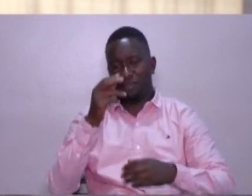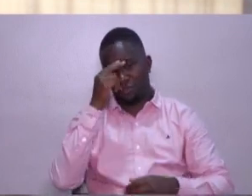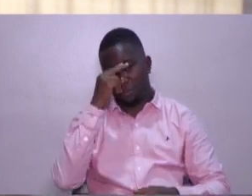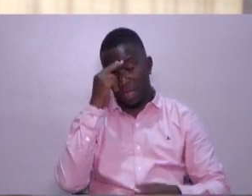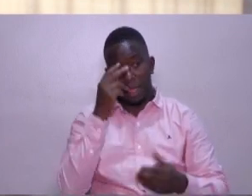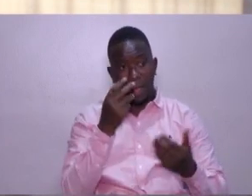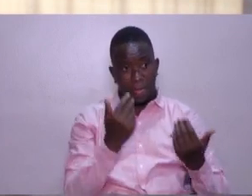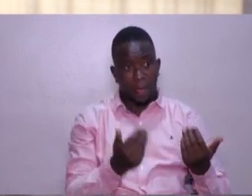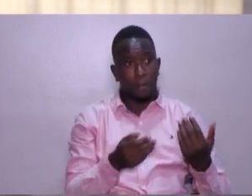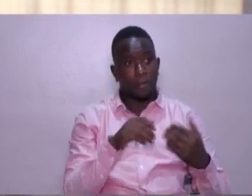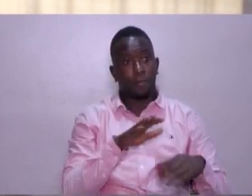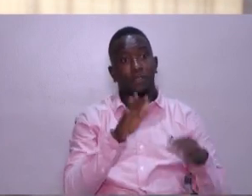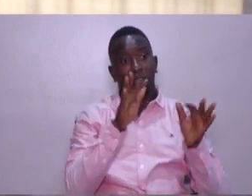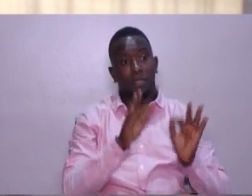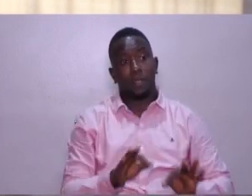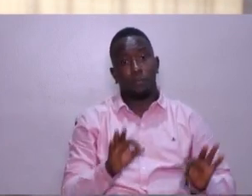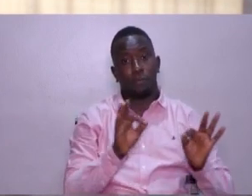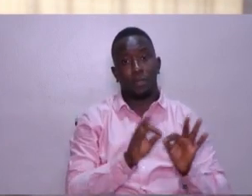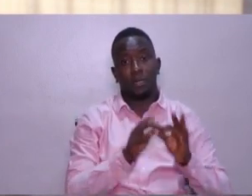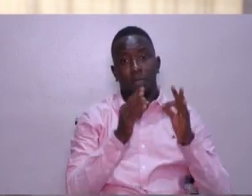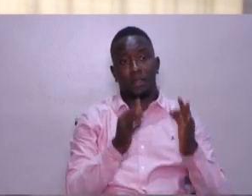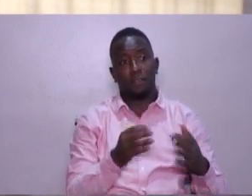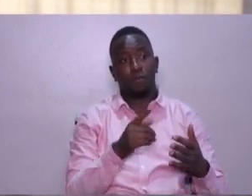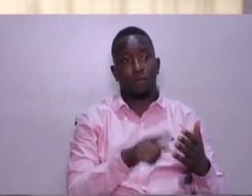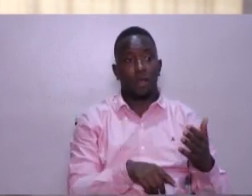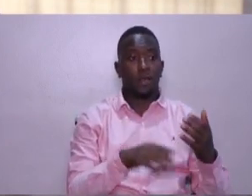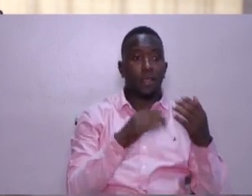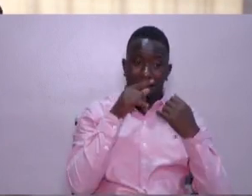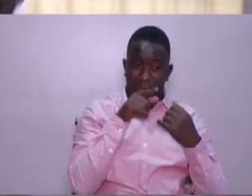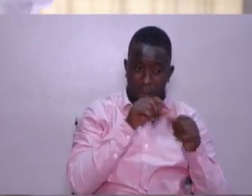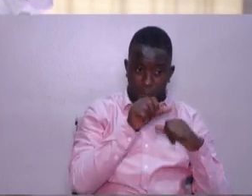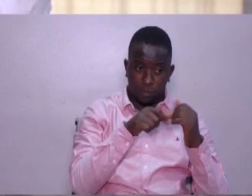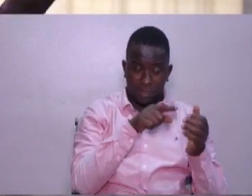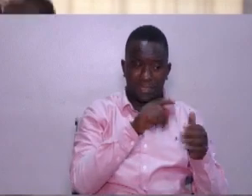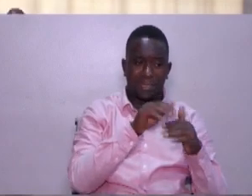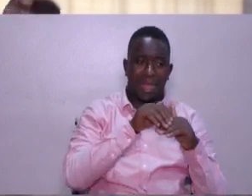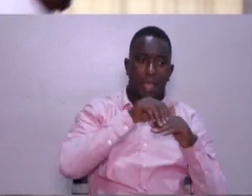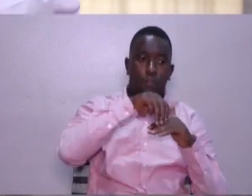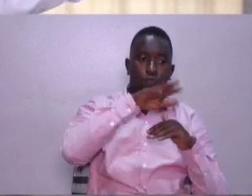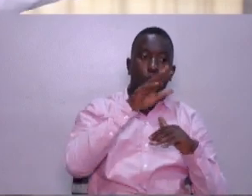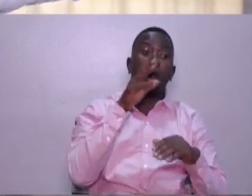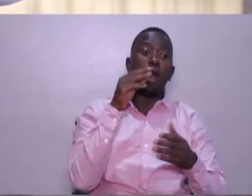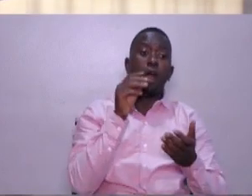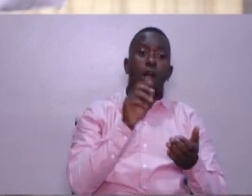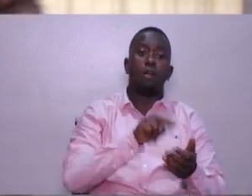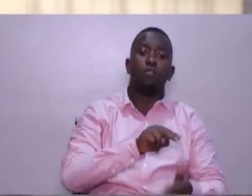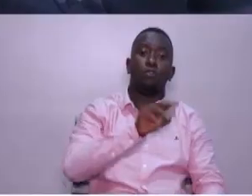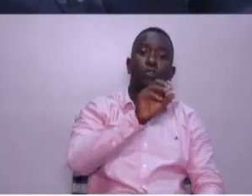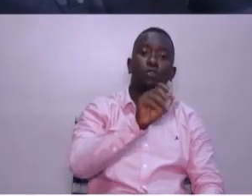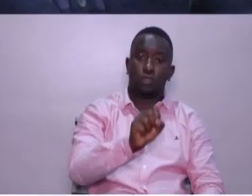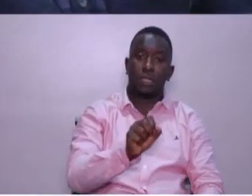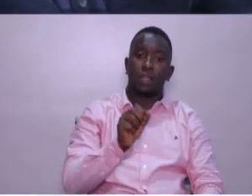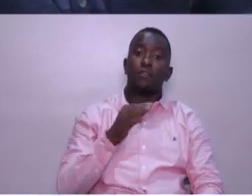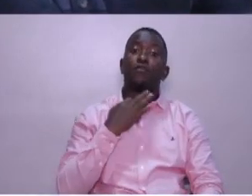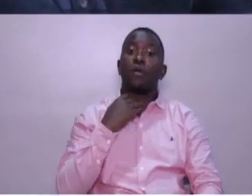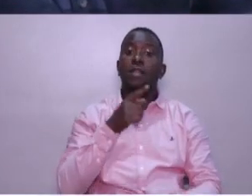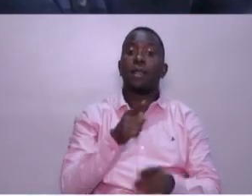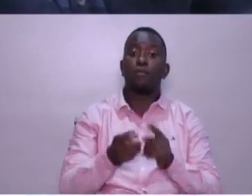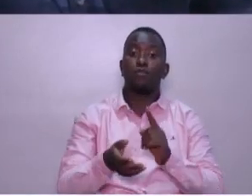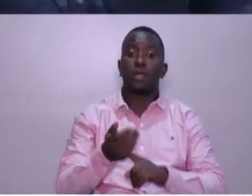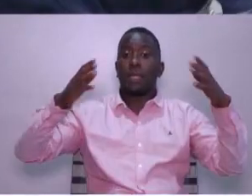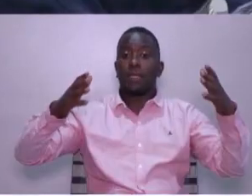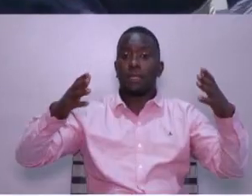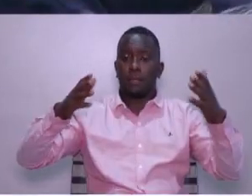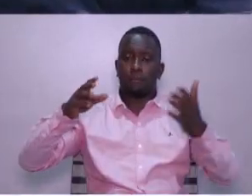online. Key highlights could form the extra notes. Now, when you want them to get the big document, because this is going to